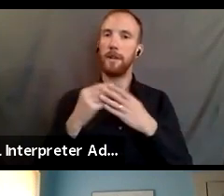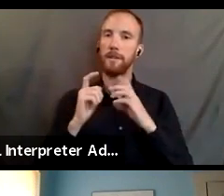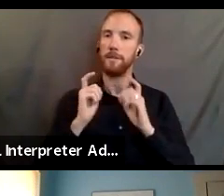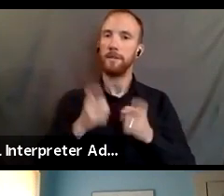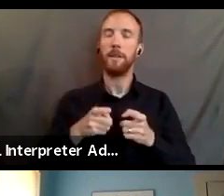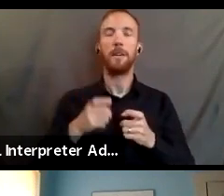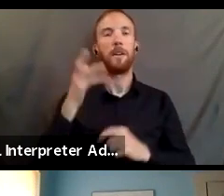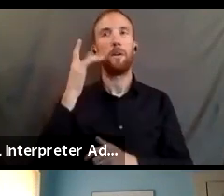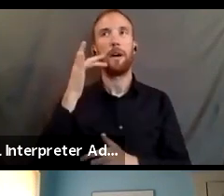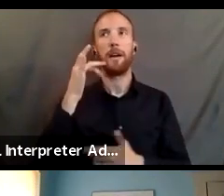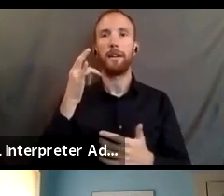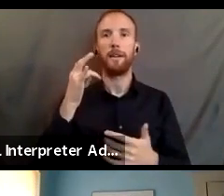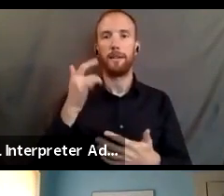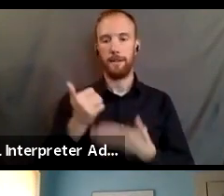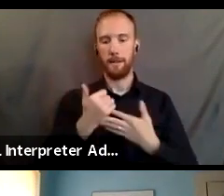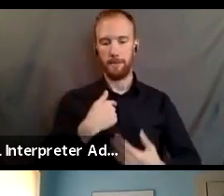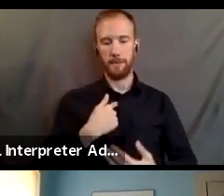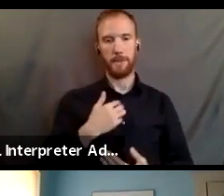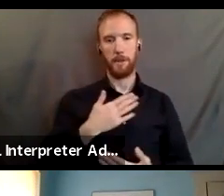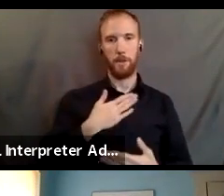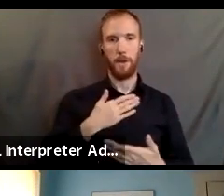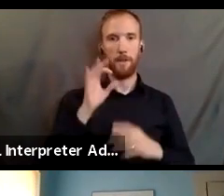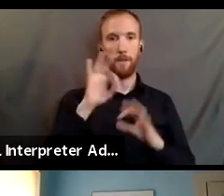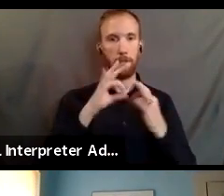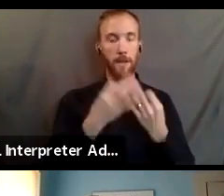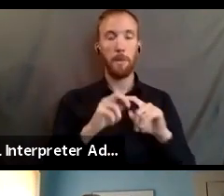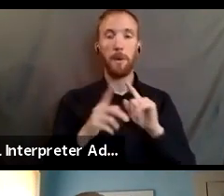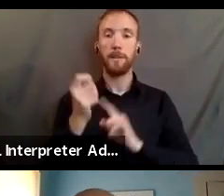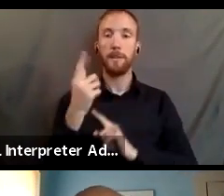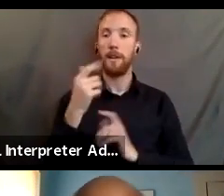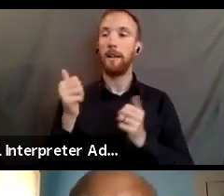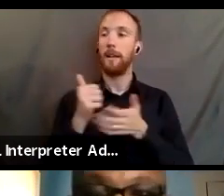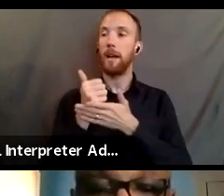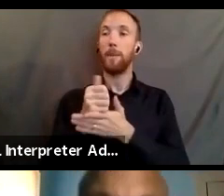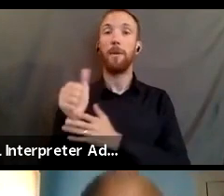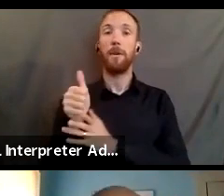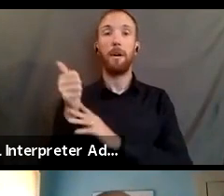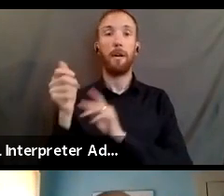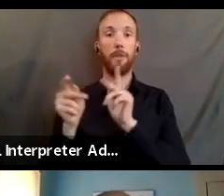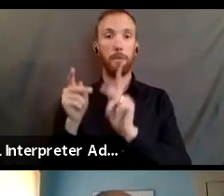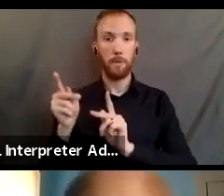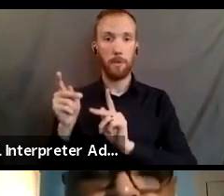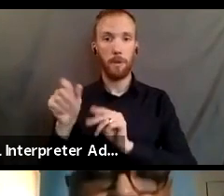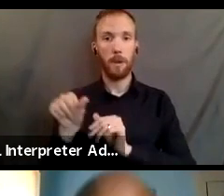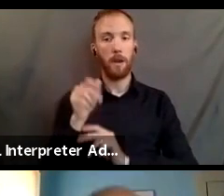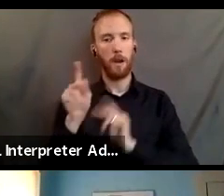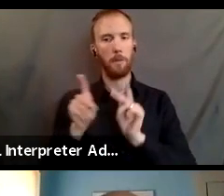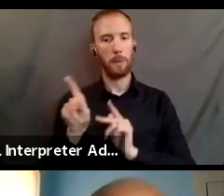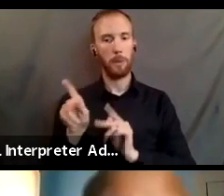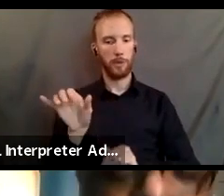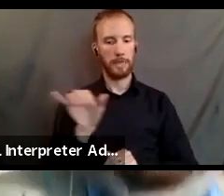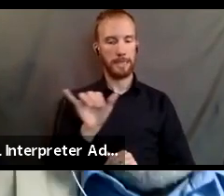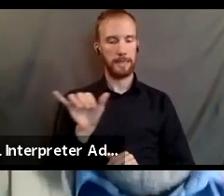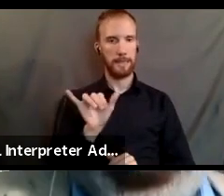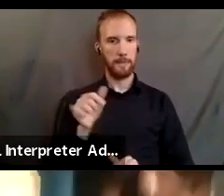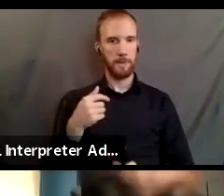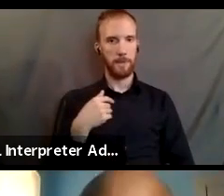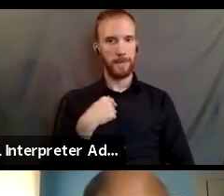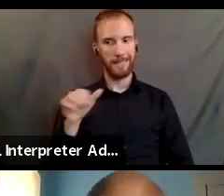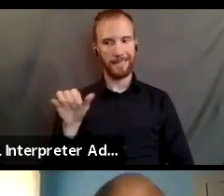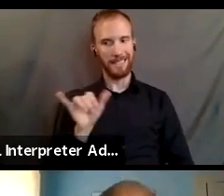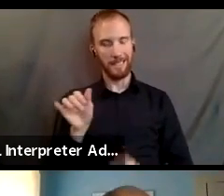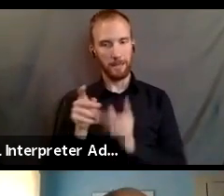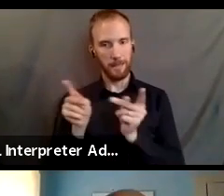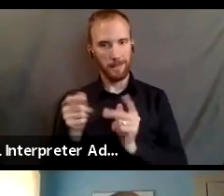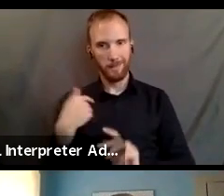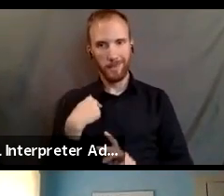it not only helps me and my family but it helps other people try other people who are in the same position as me be able to